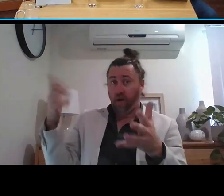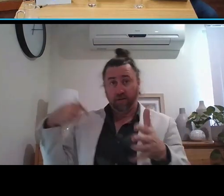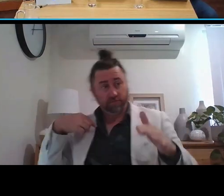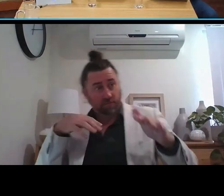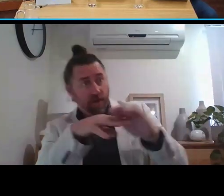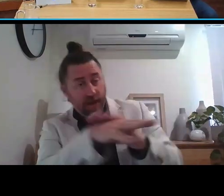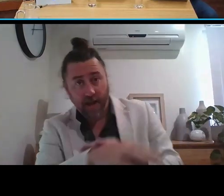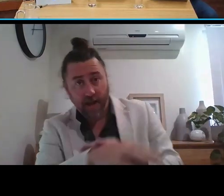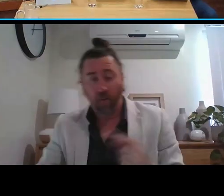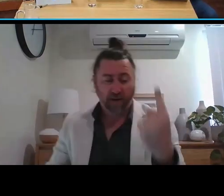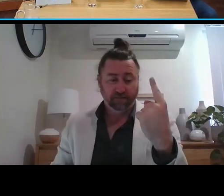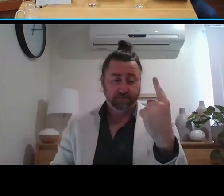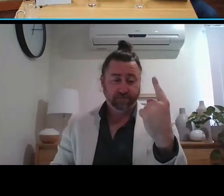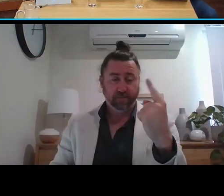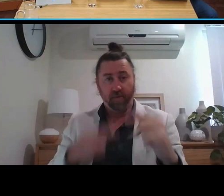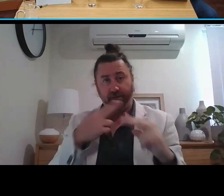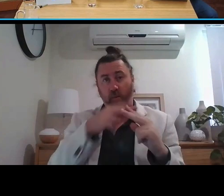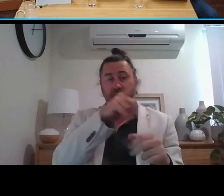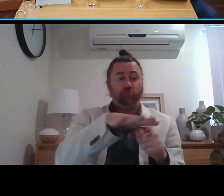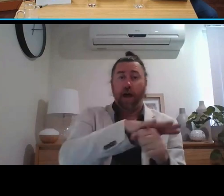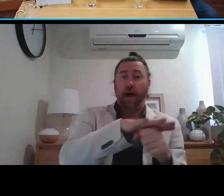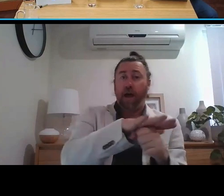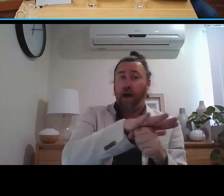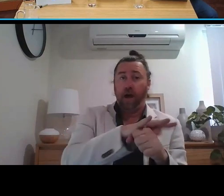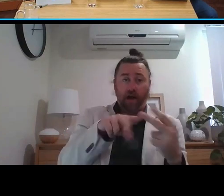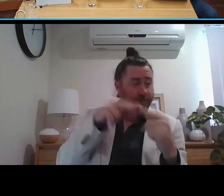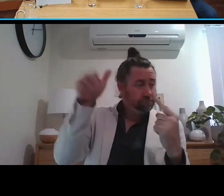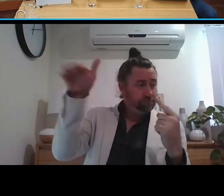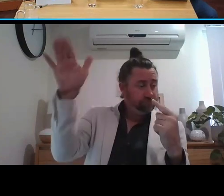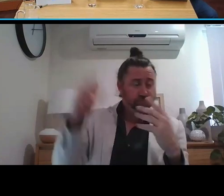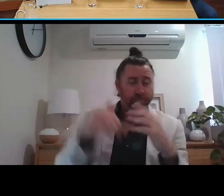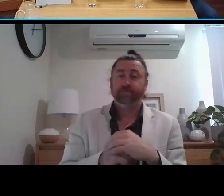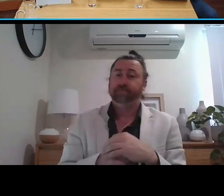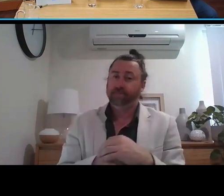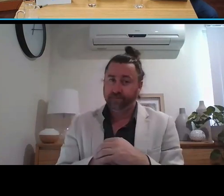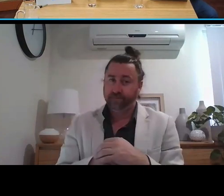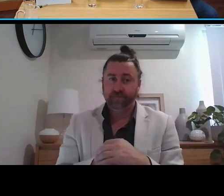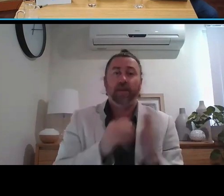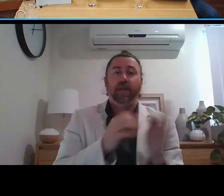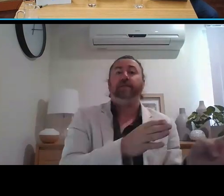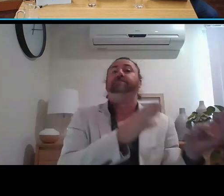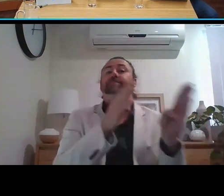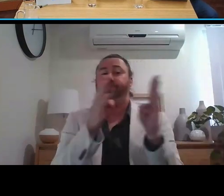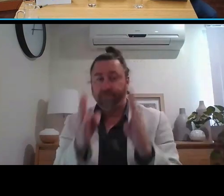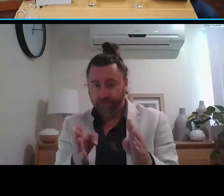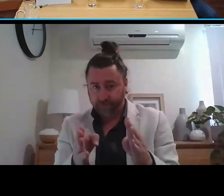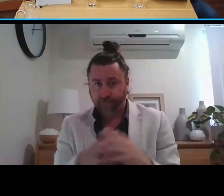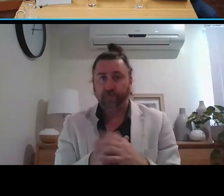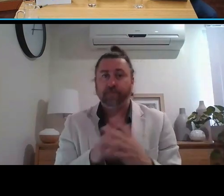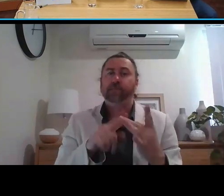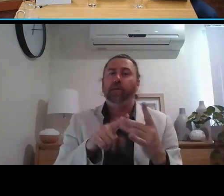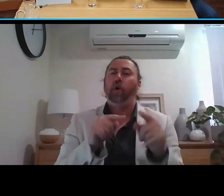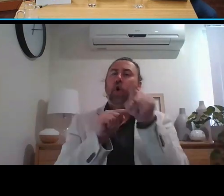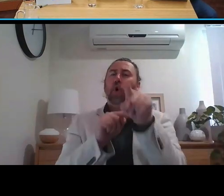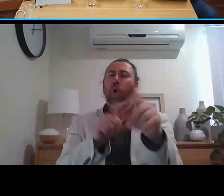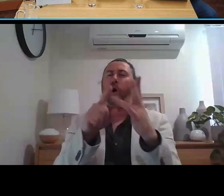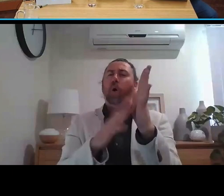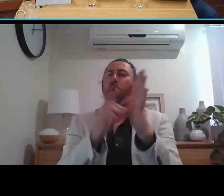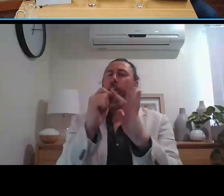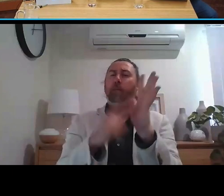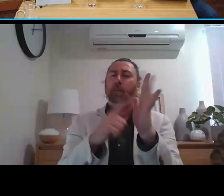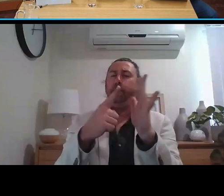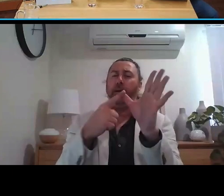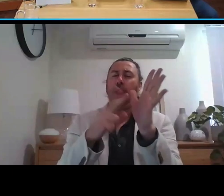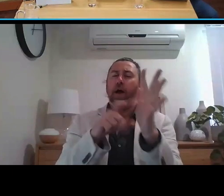that subcategory, I should say. Now, moving through to the next subcategory, we have compliance.